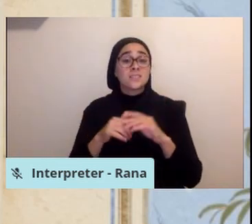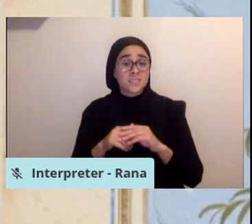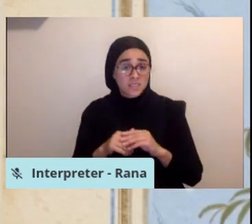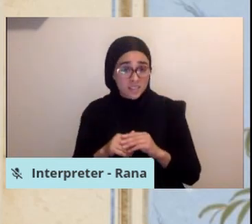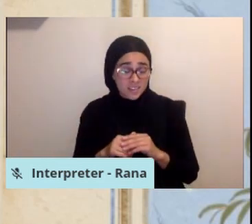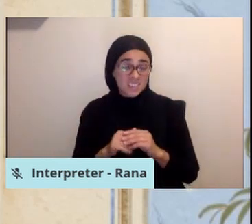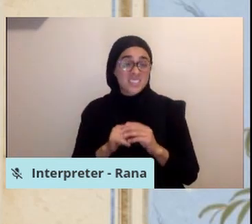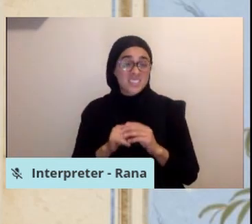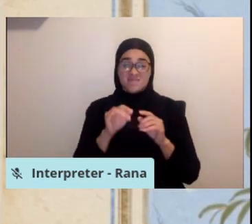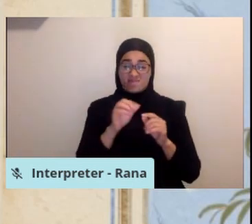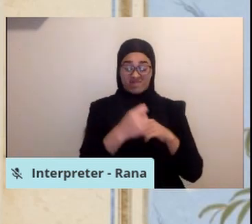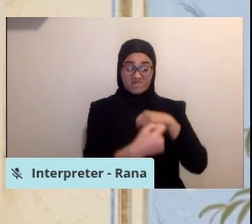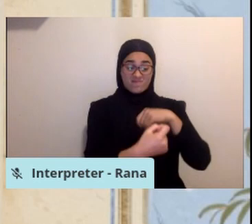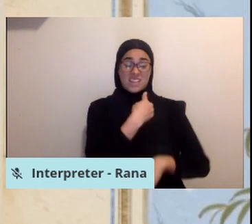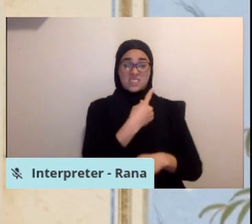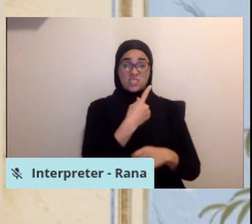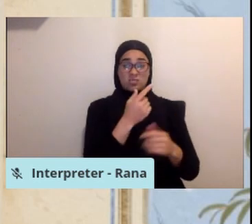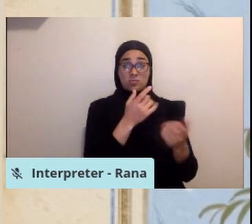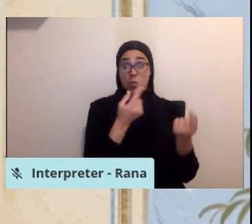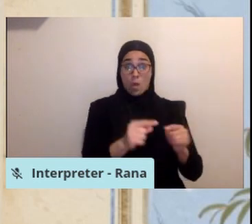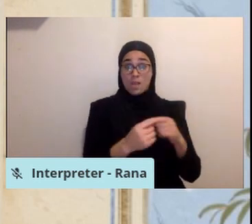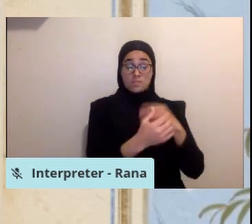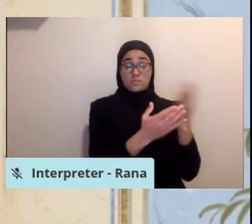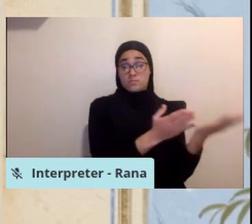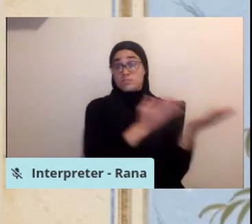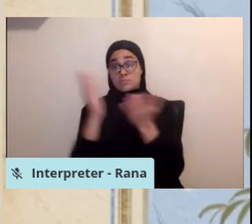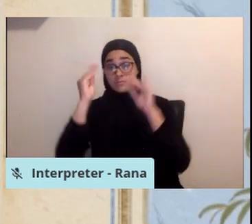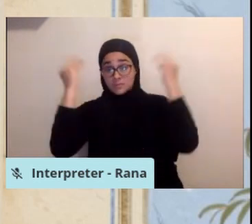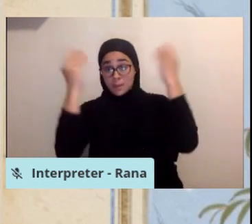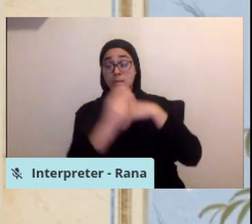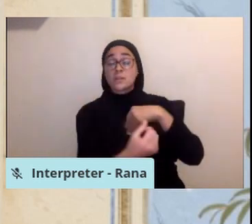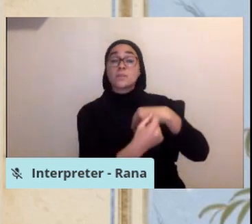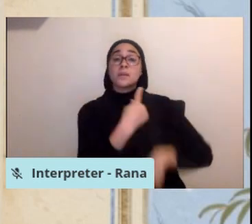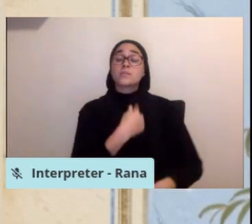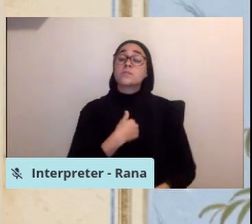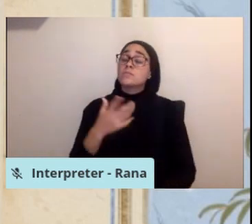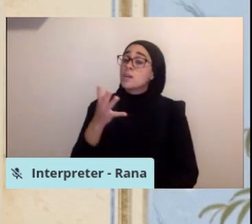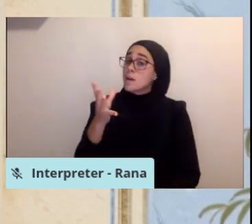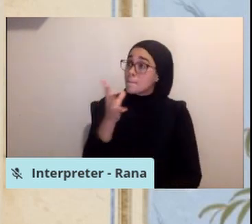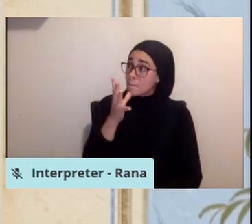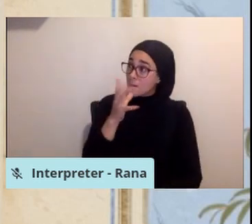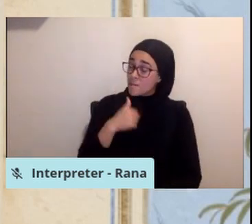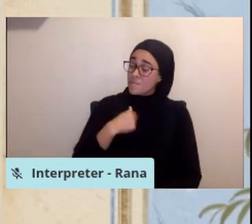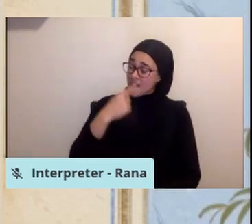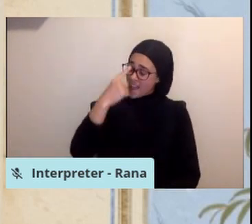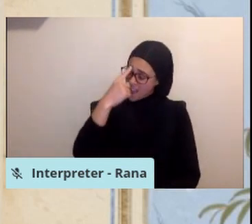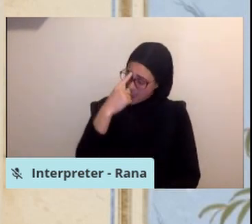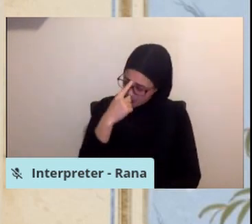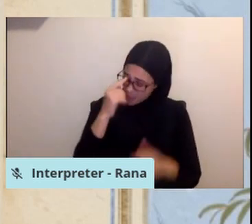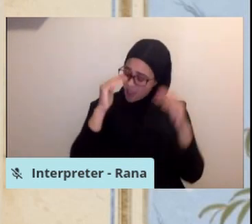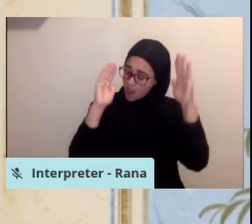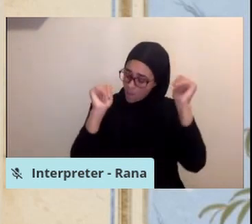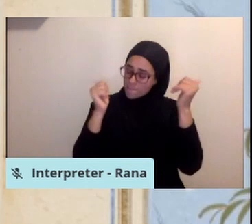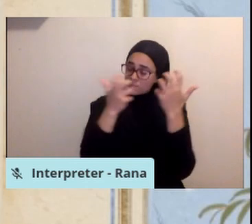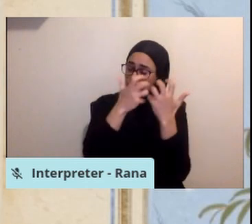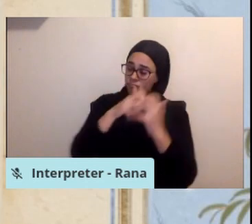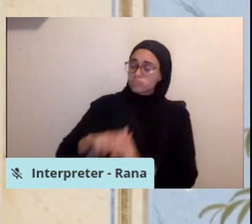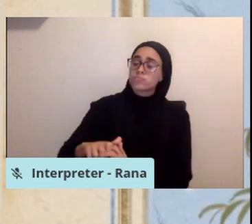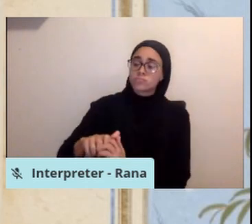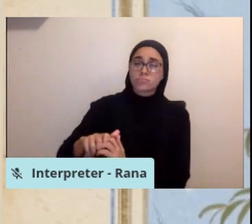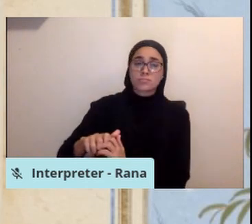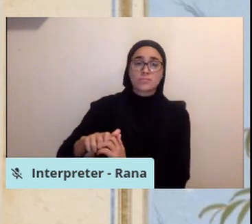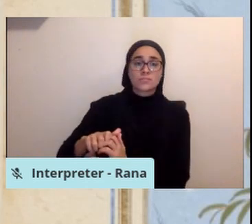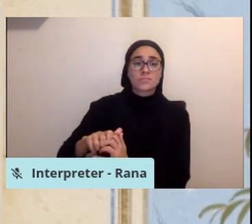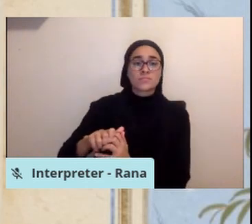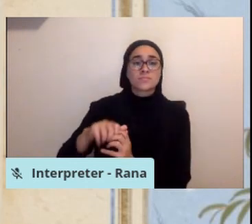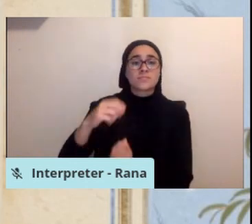in the ambulance to the emergency room. He said, "Mom, I hope it works itself out." He used the